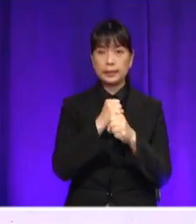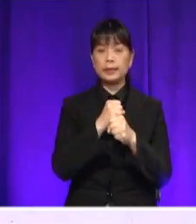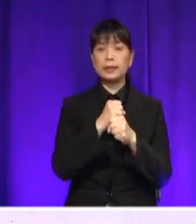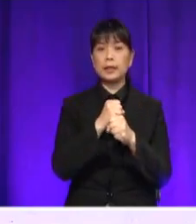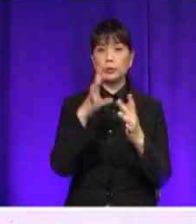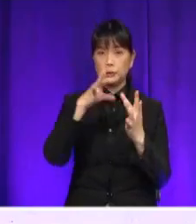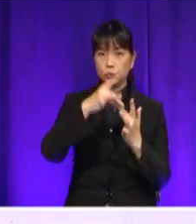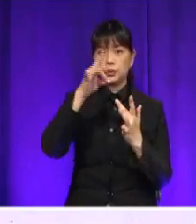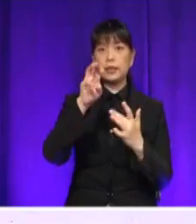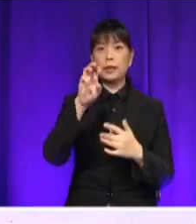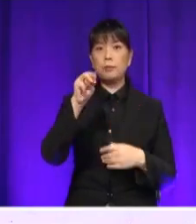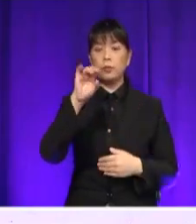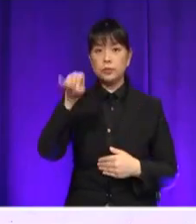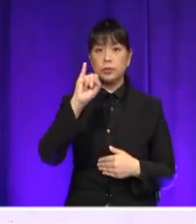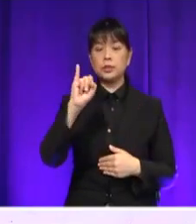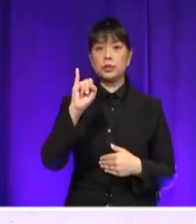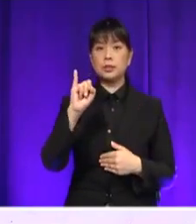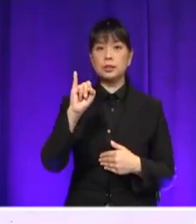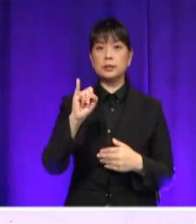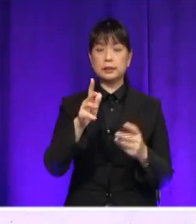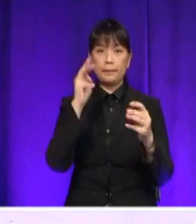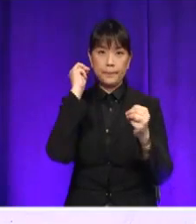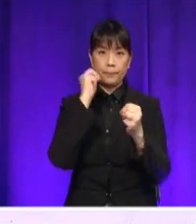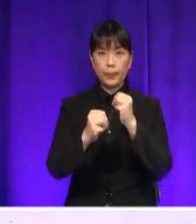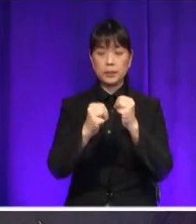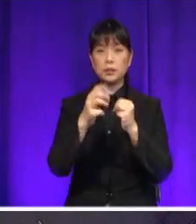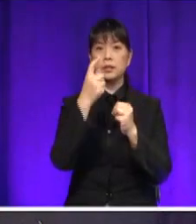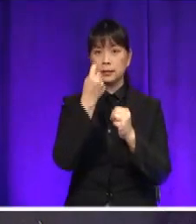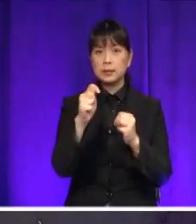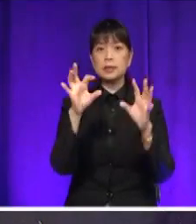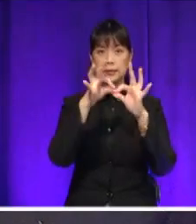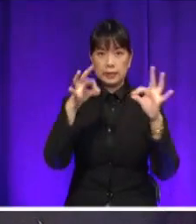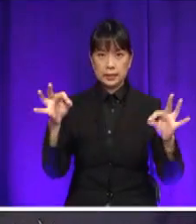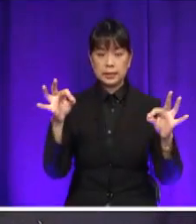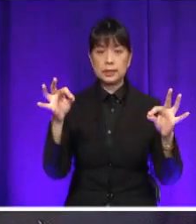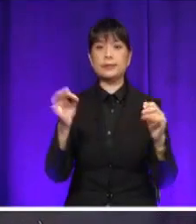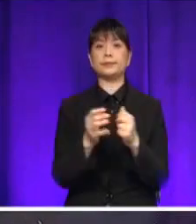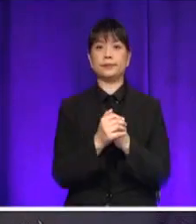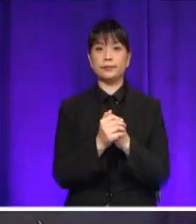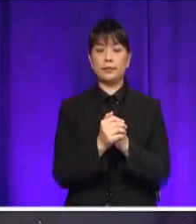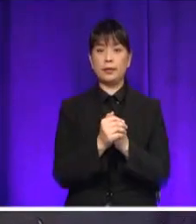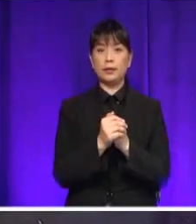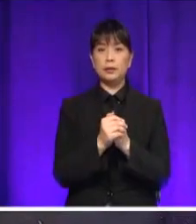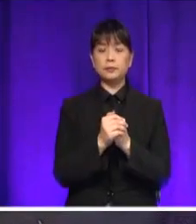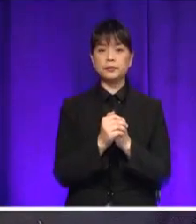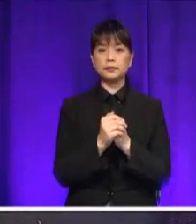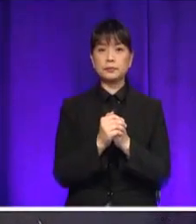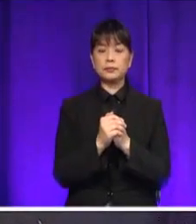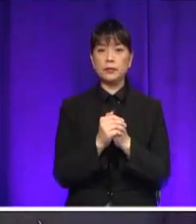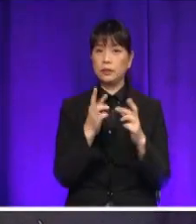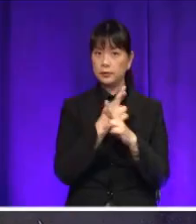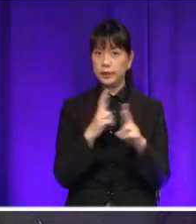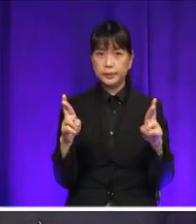feeling at the moment. Okay? Okay. You can join in, Tunisa, if you want. Yes, sure. All right, ready